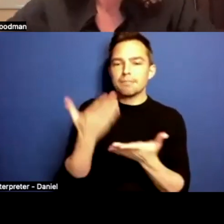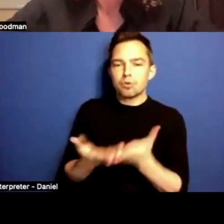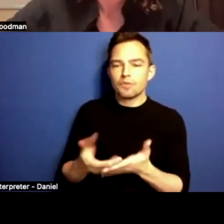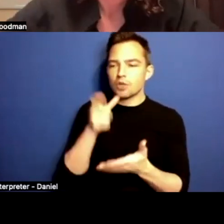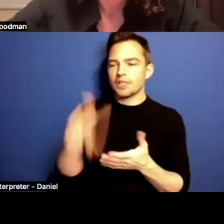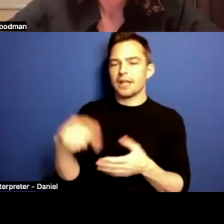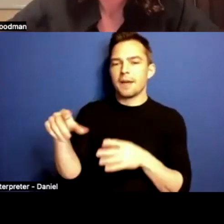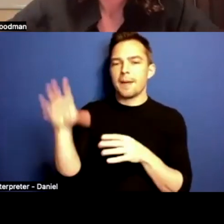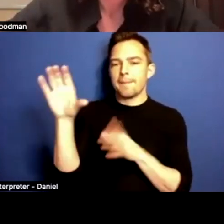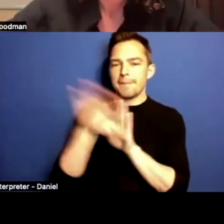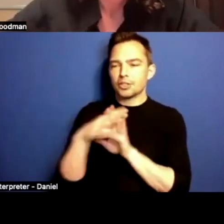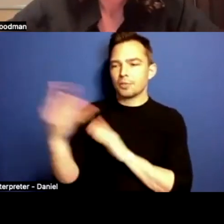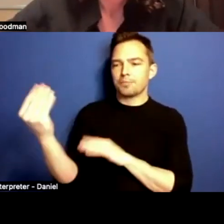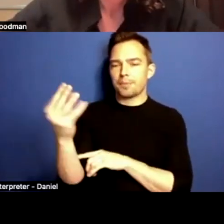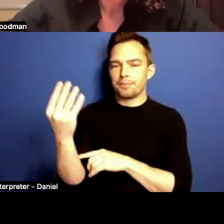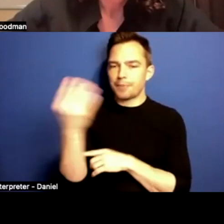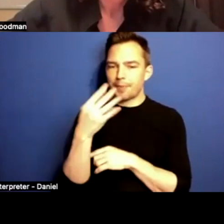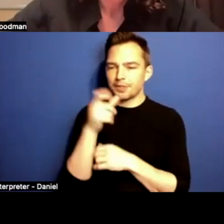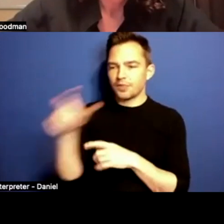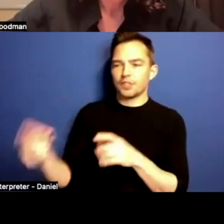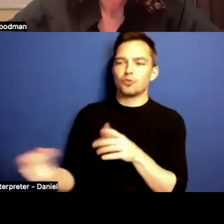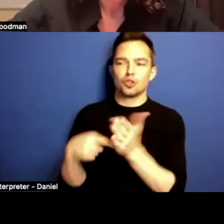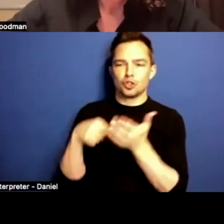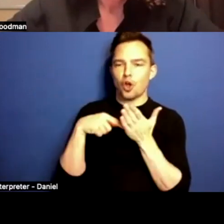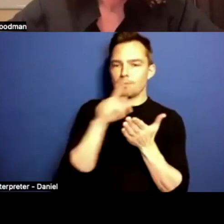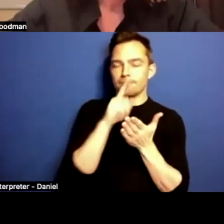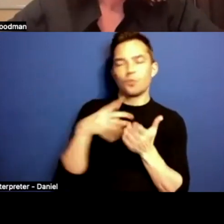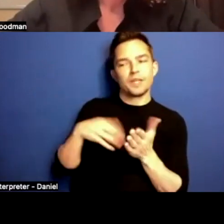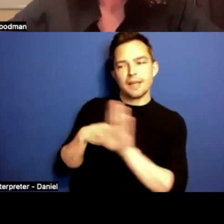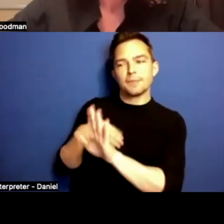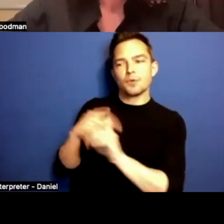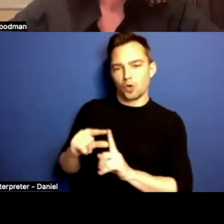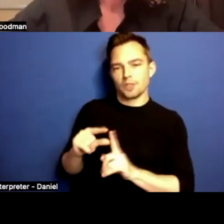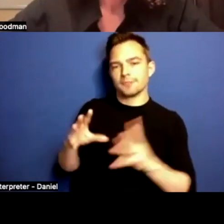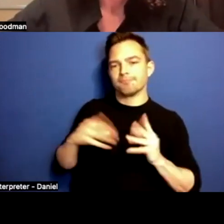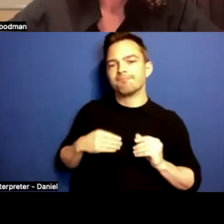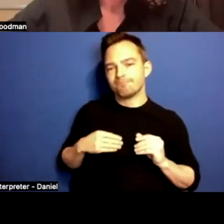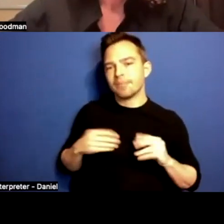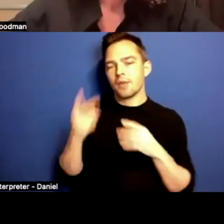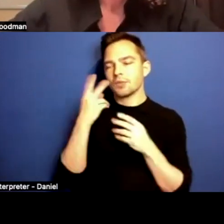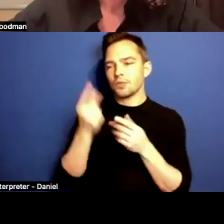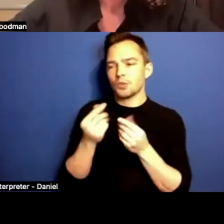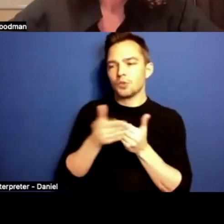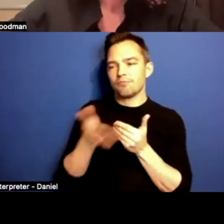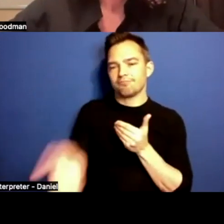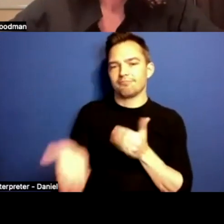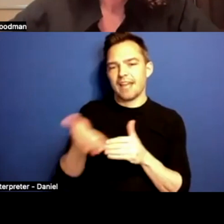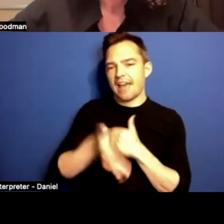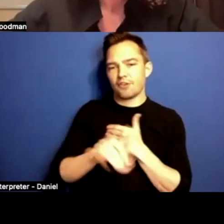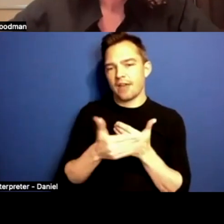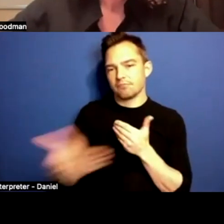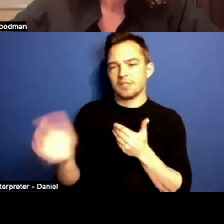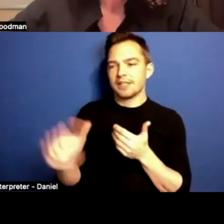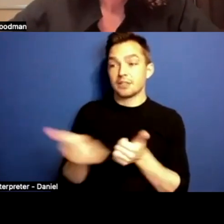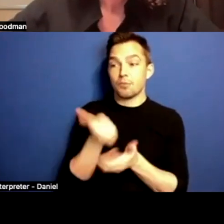We don't need to see bruises. We don't need to see any of that. We can take your words and we can go from there. And that's what's most helpful to